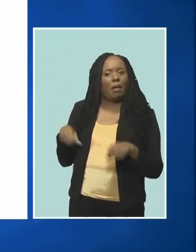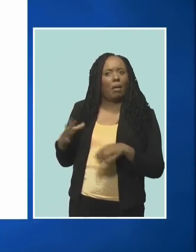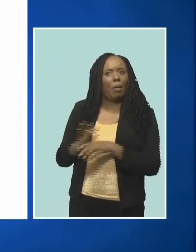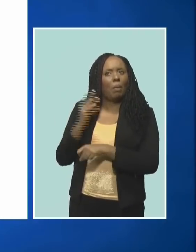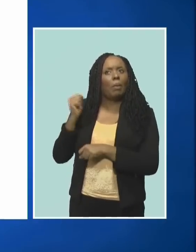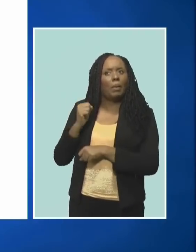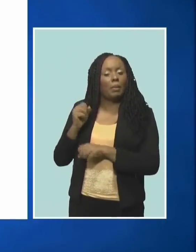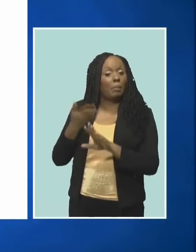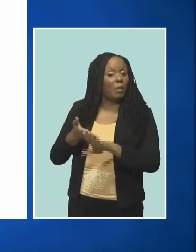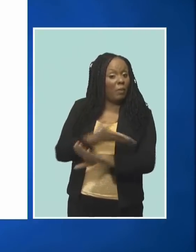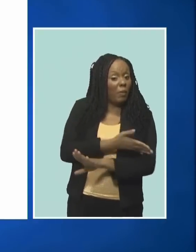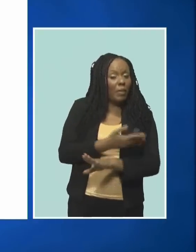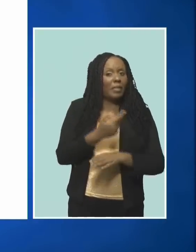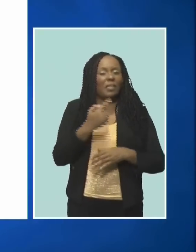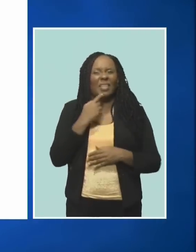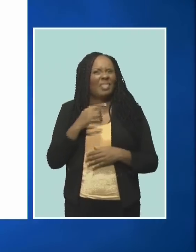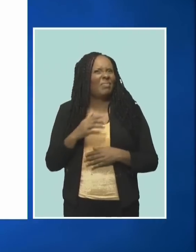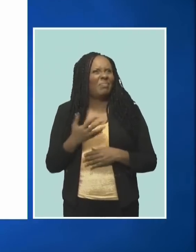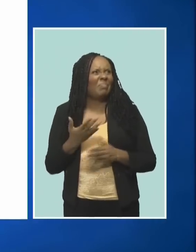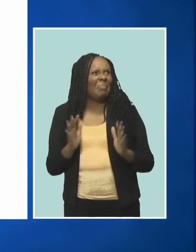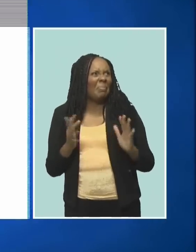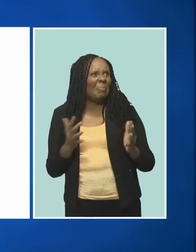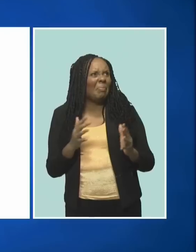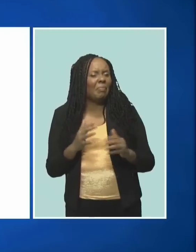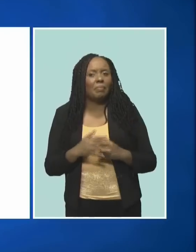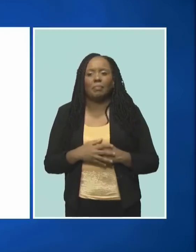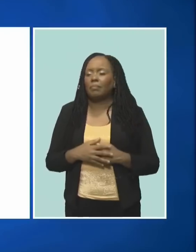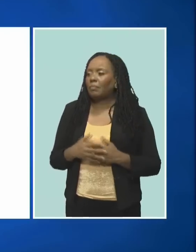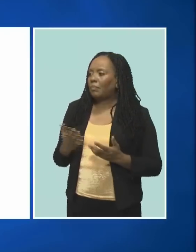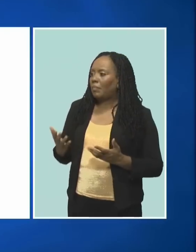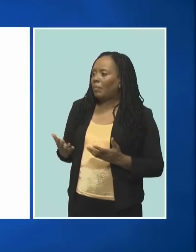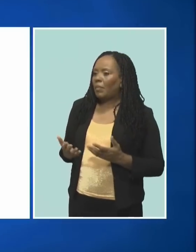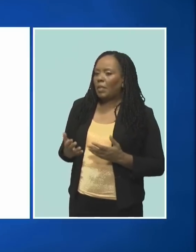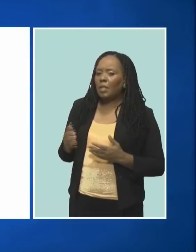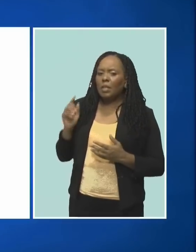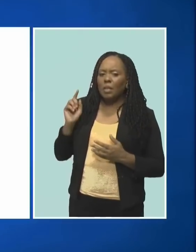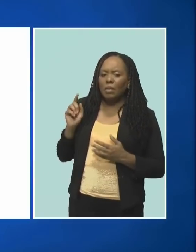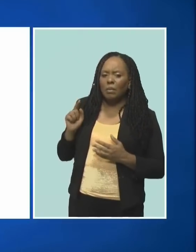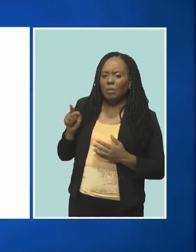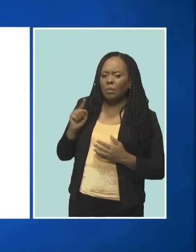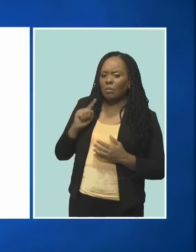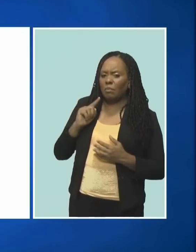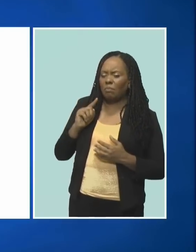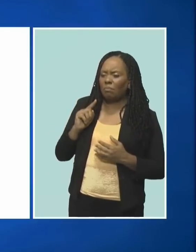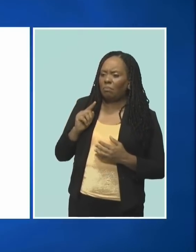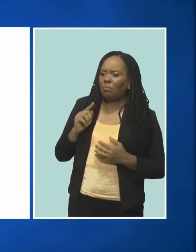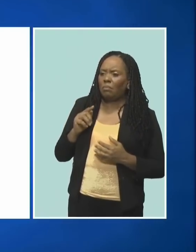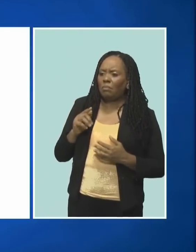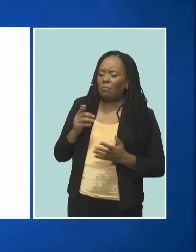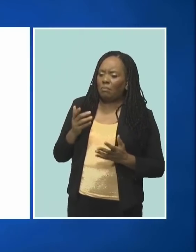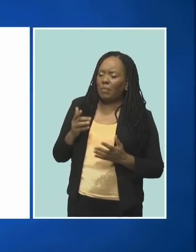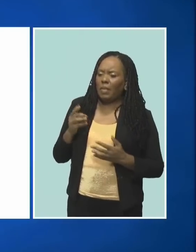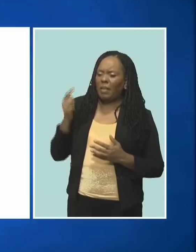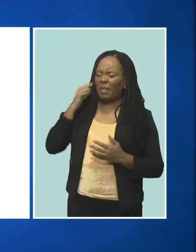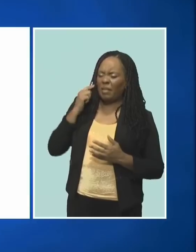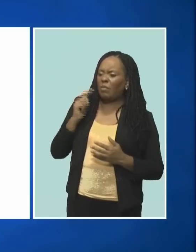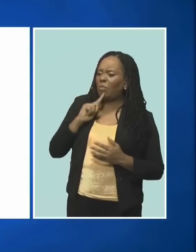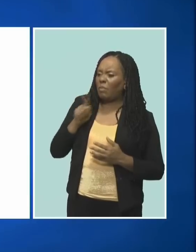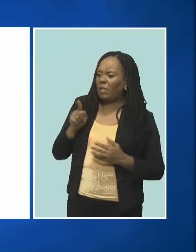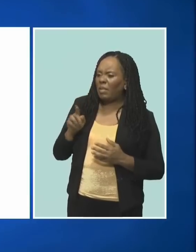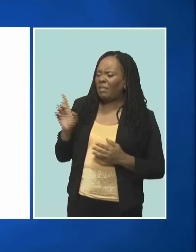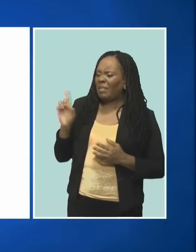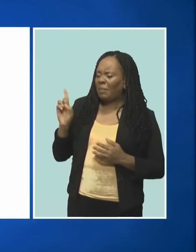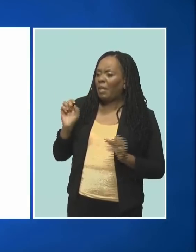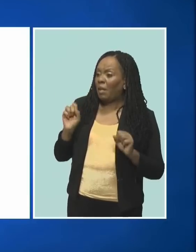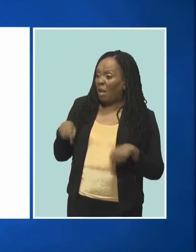seemed highly unlikely. A day is a long time in politics. How really, truly likely is it that it can mean a win for the Democrats at the end of the